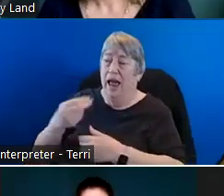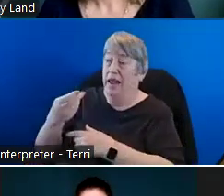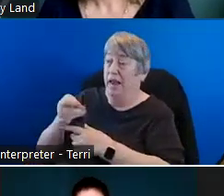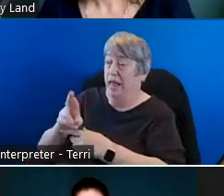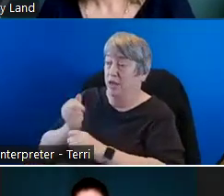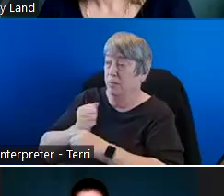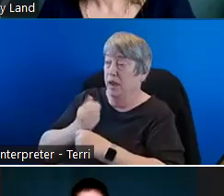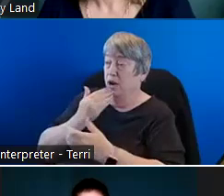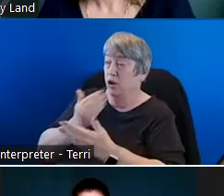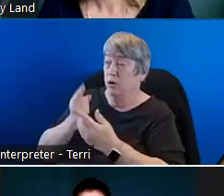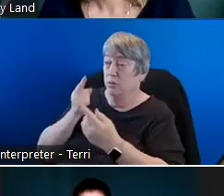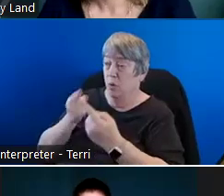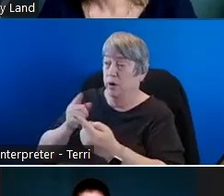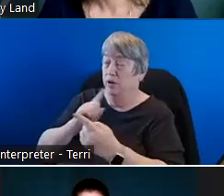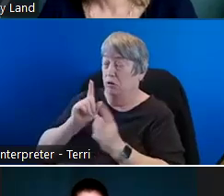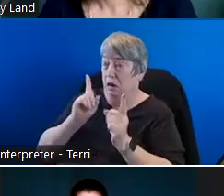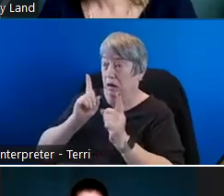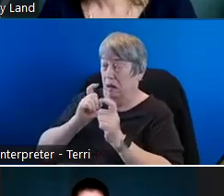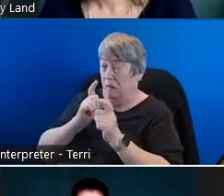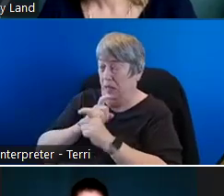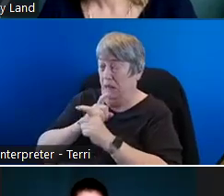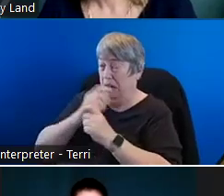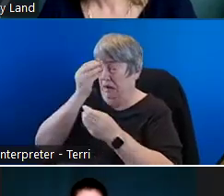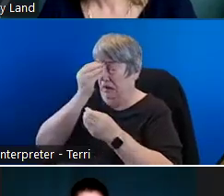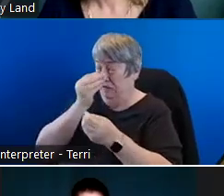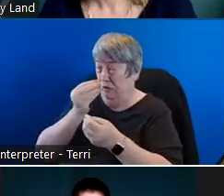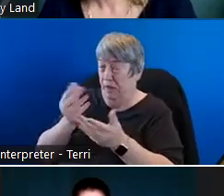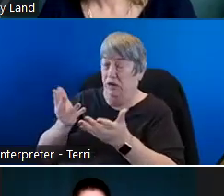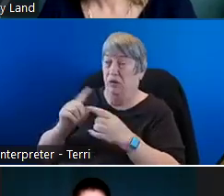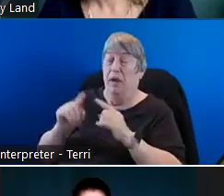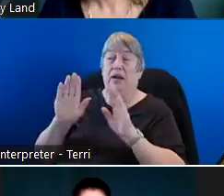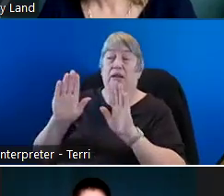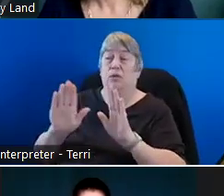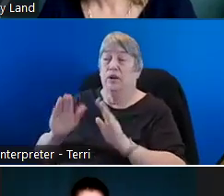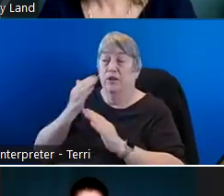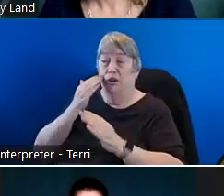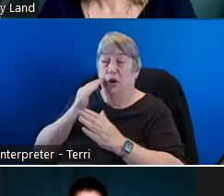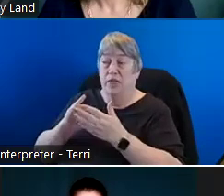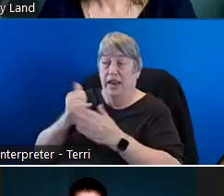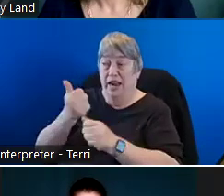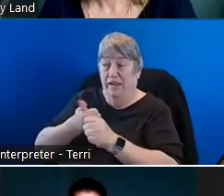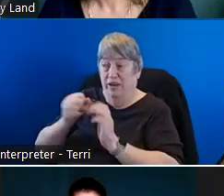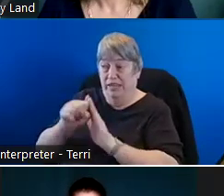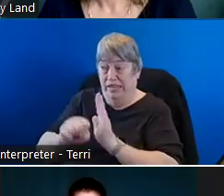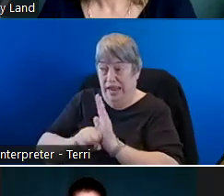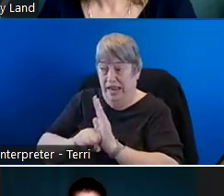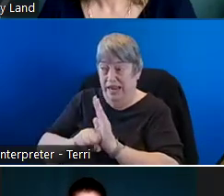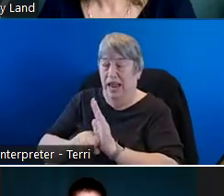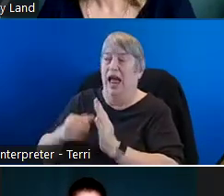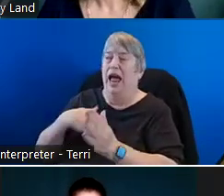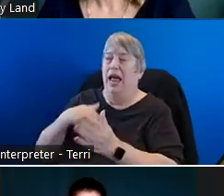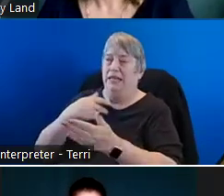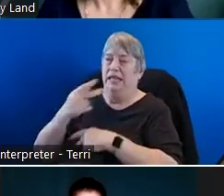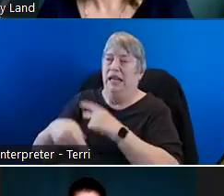is all fairly complicated information, but it's wonderful to know that every state has the kinds of benefits